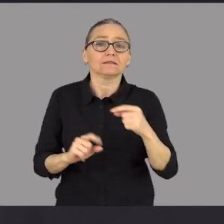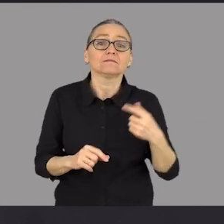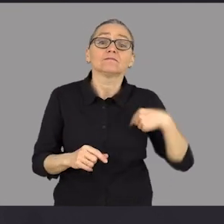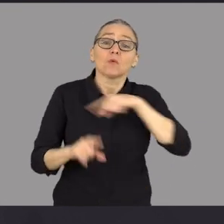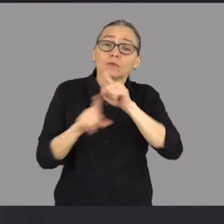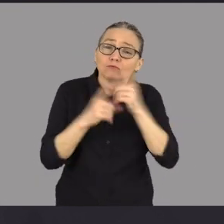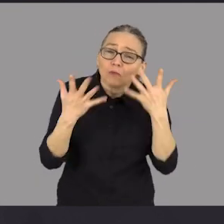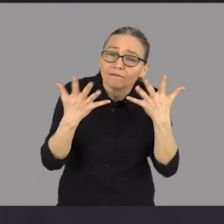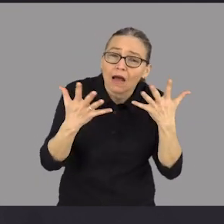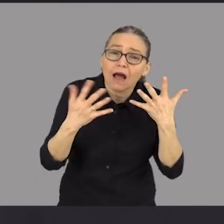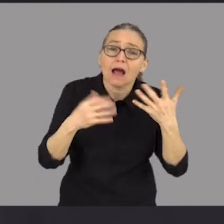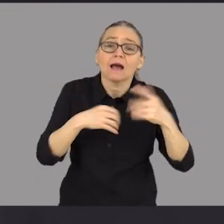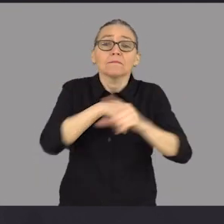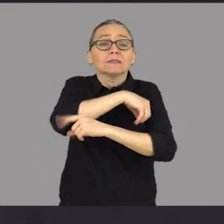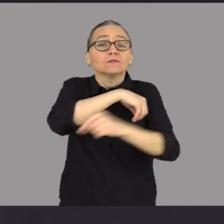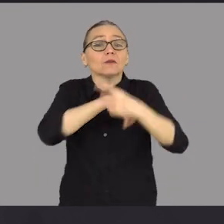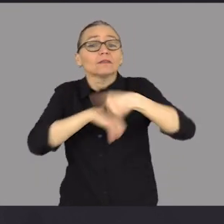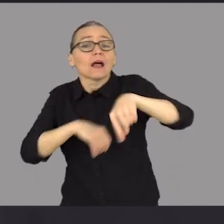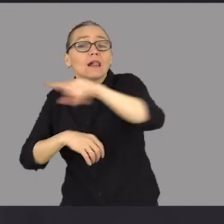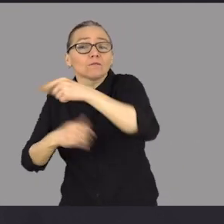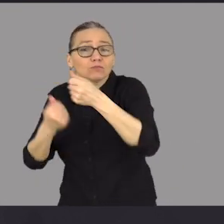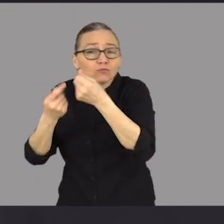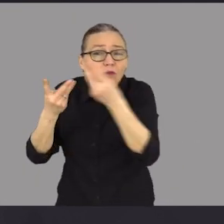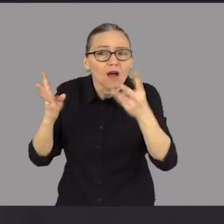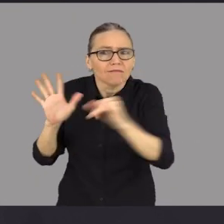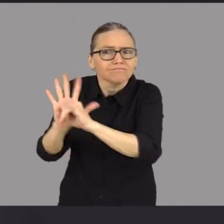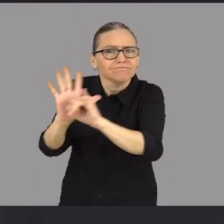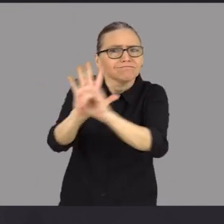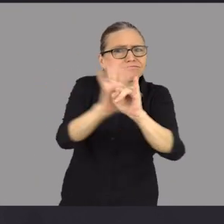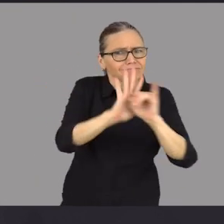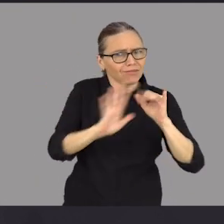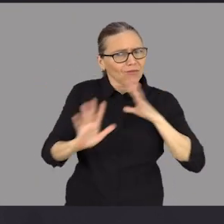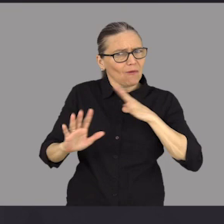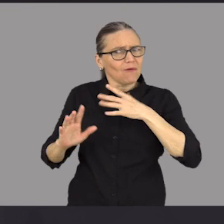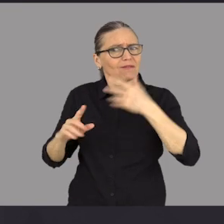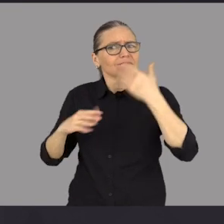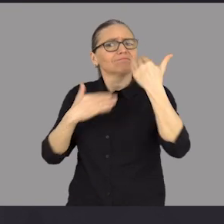trust. We regularly have several people on staff who